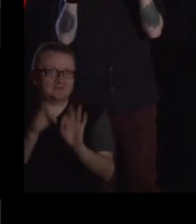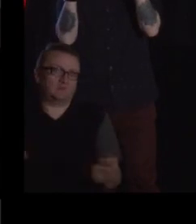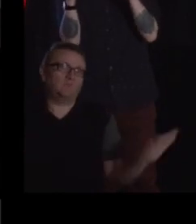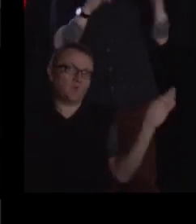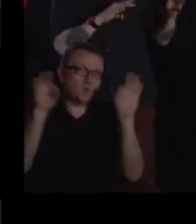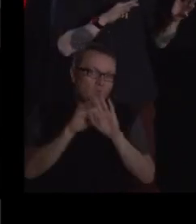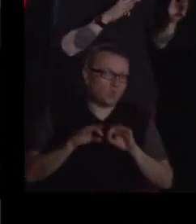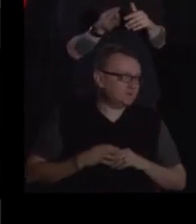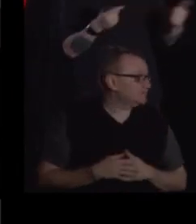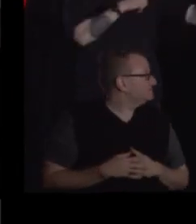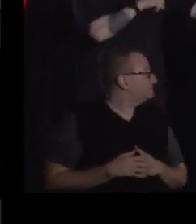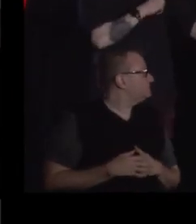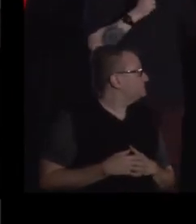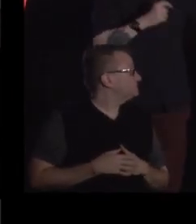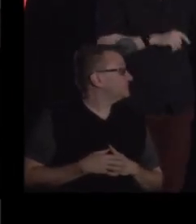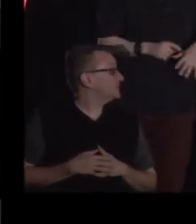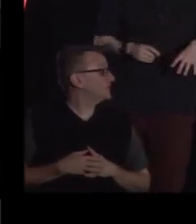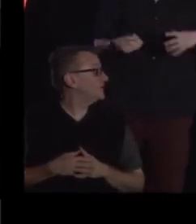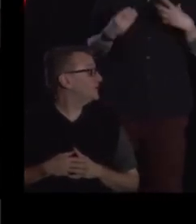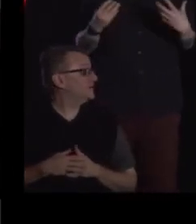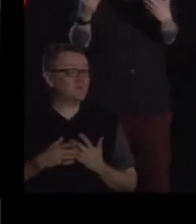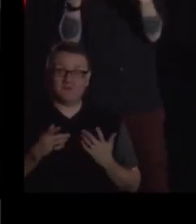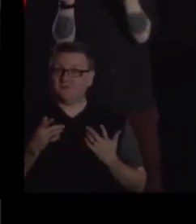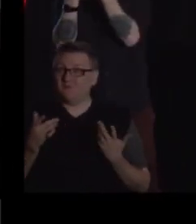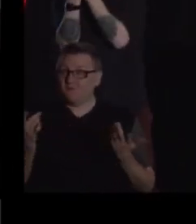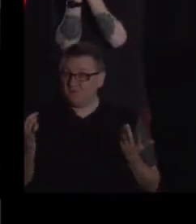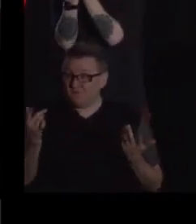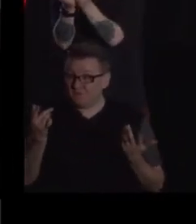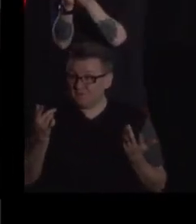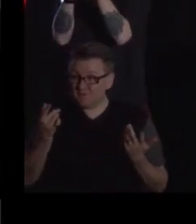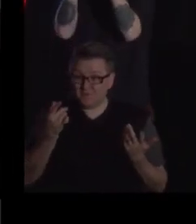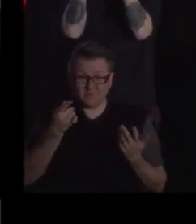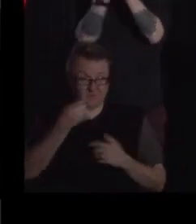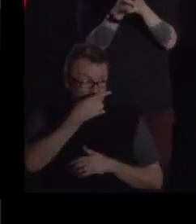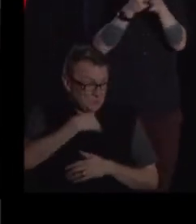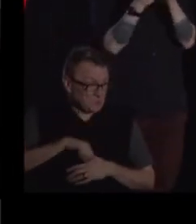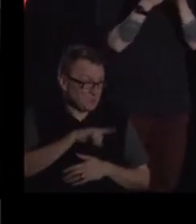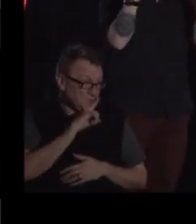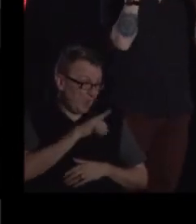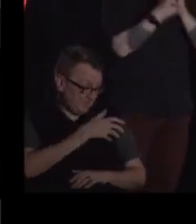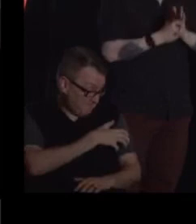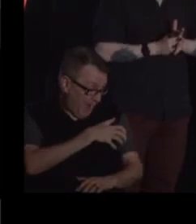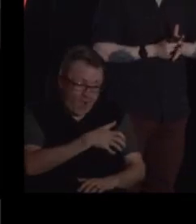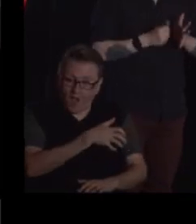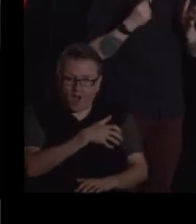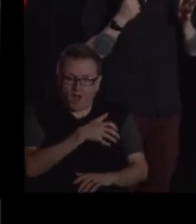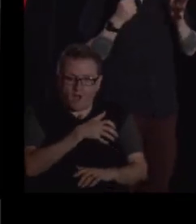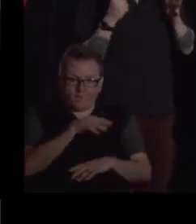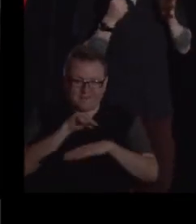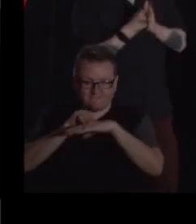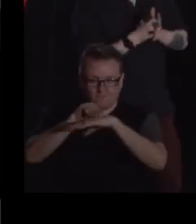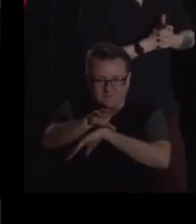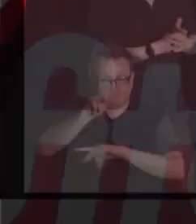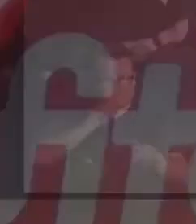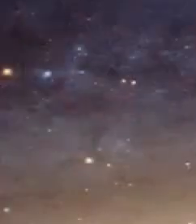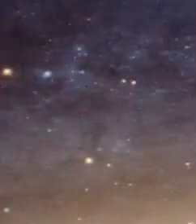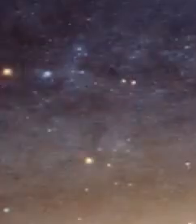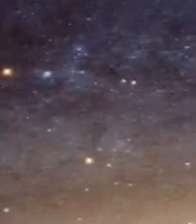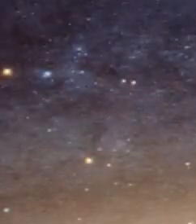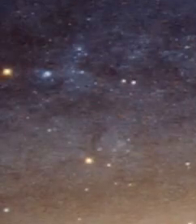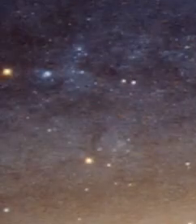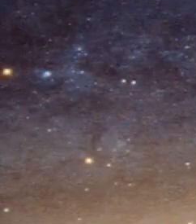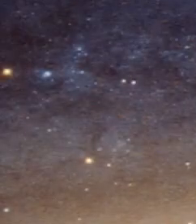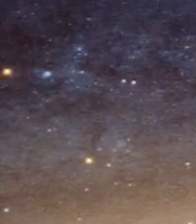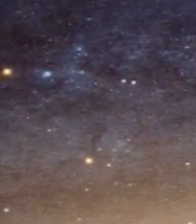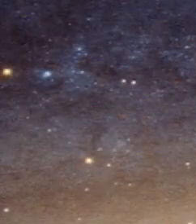think what it comes back to for me is that we have this unique power to make people feel something in the work that we create, in the things that